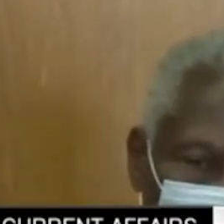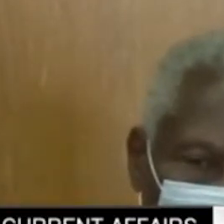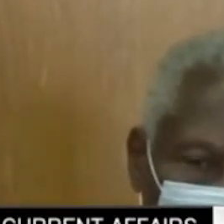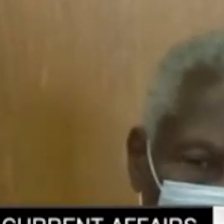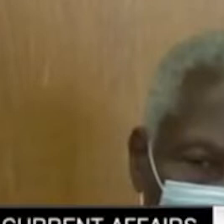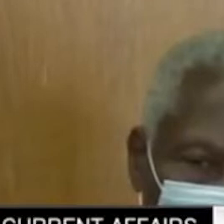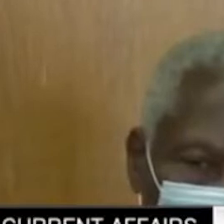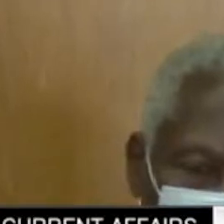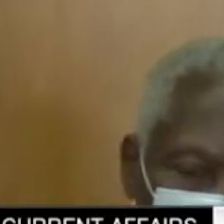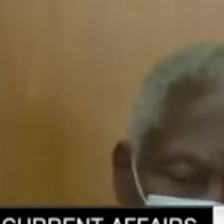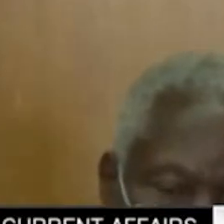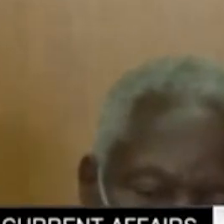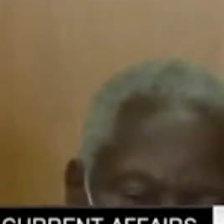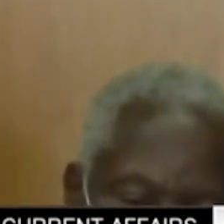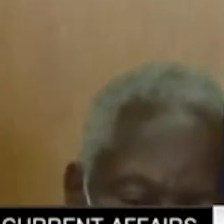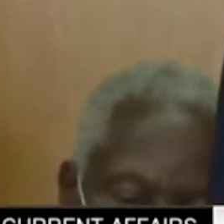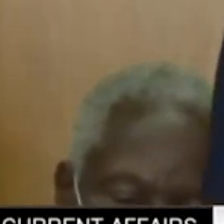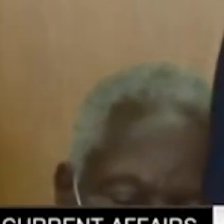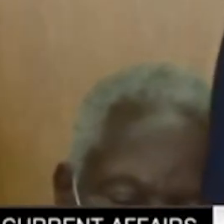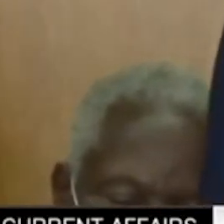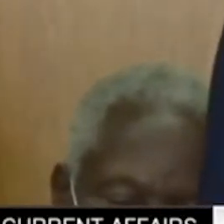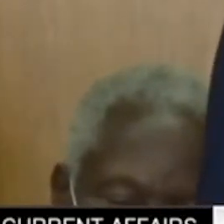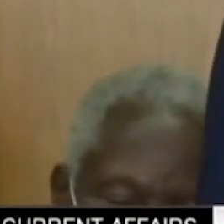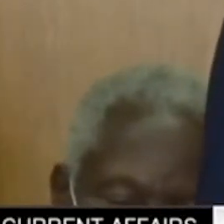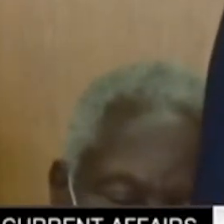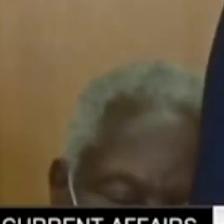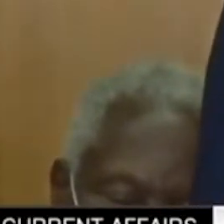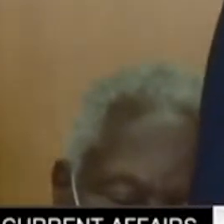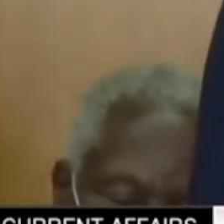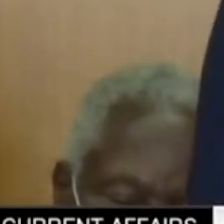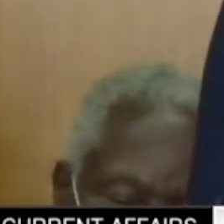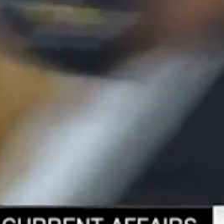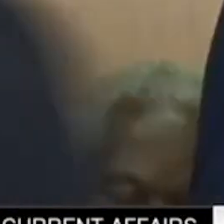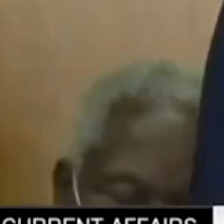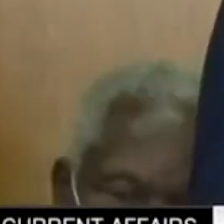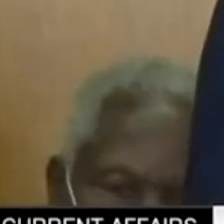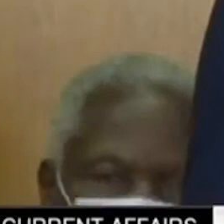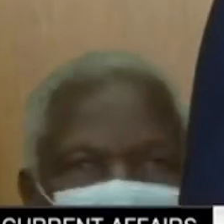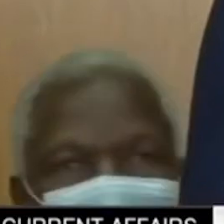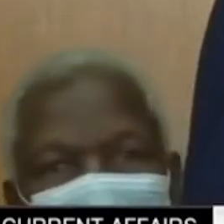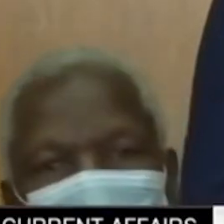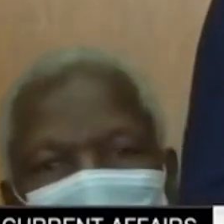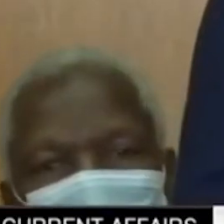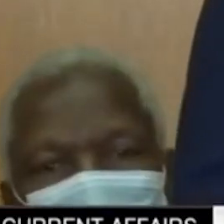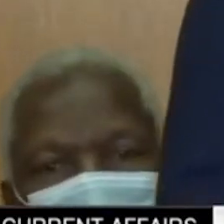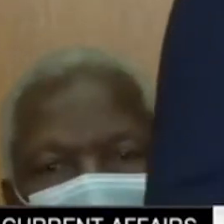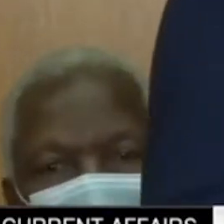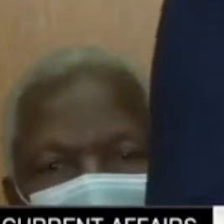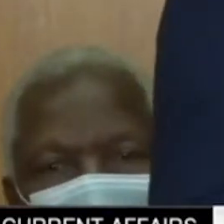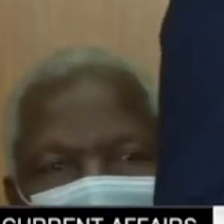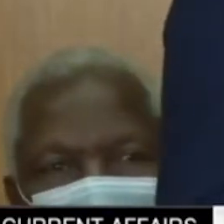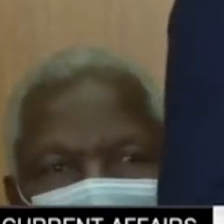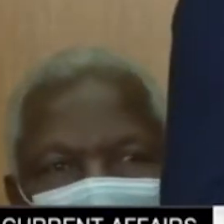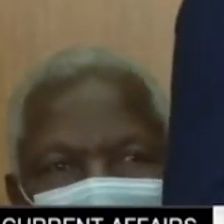Treasury has raised the United States dollars at $100 million for purchase of COVID